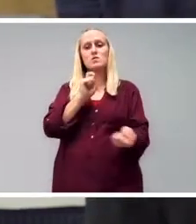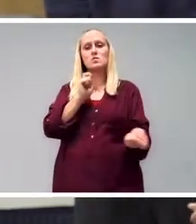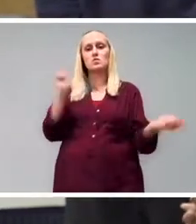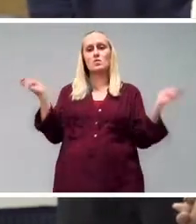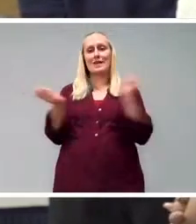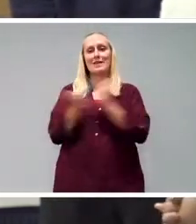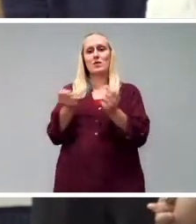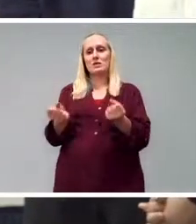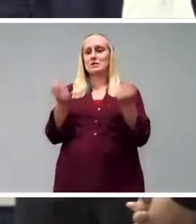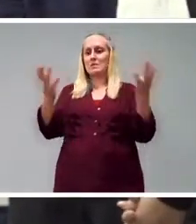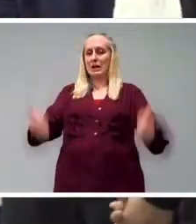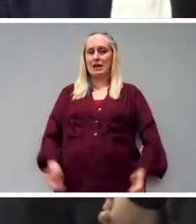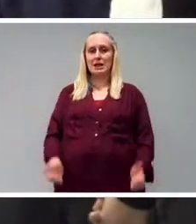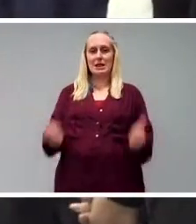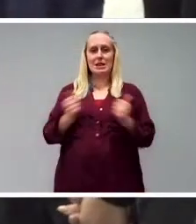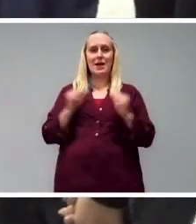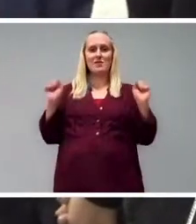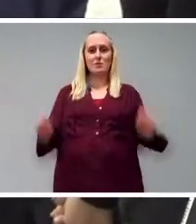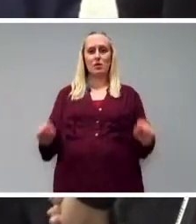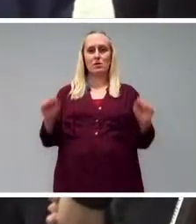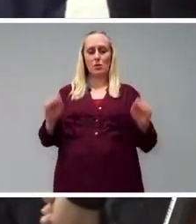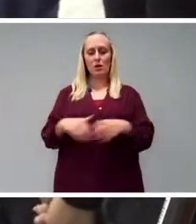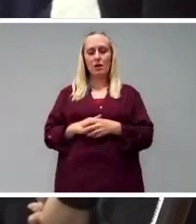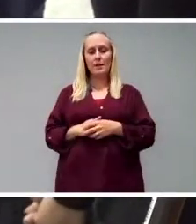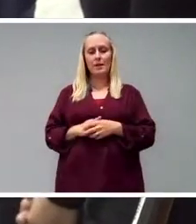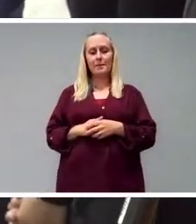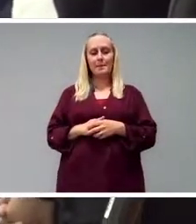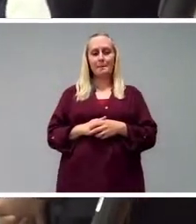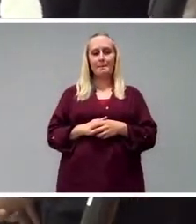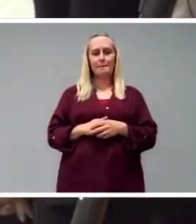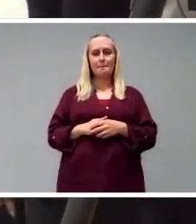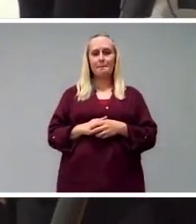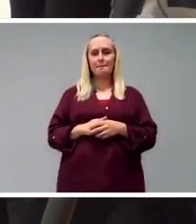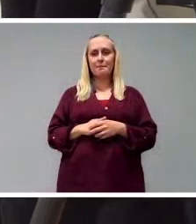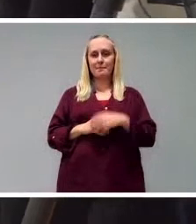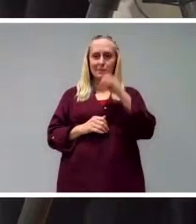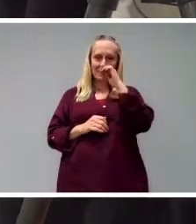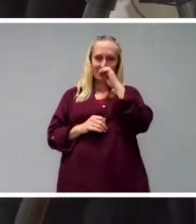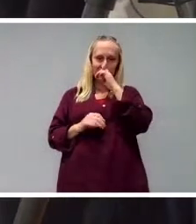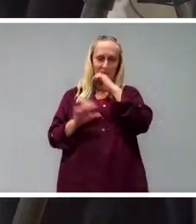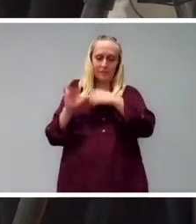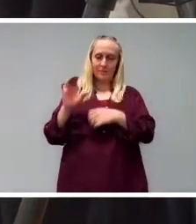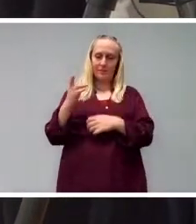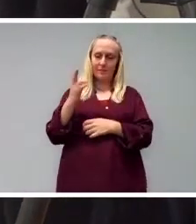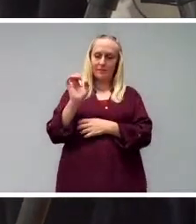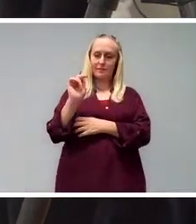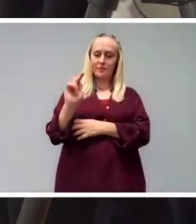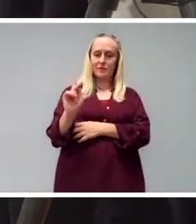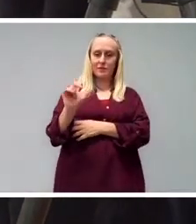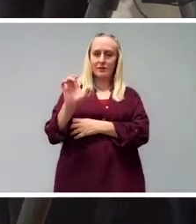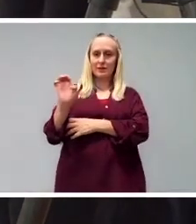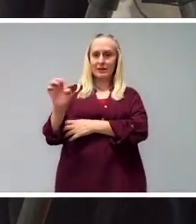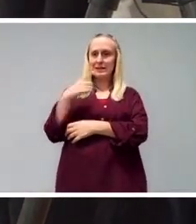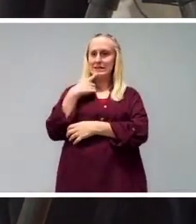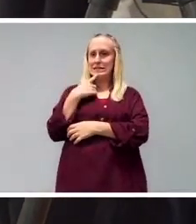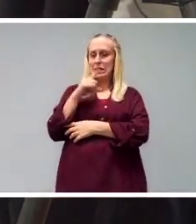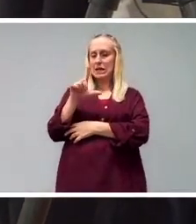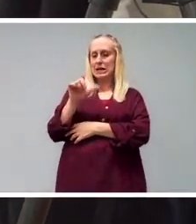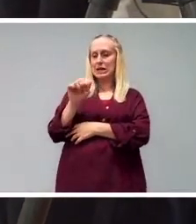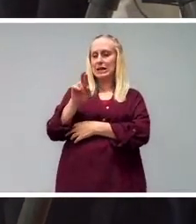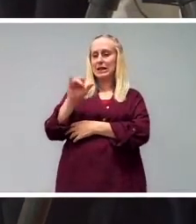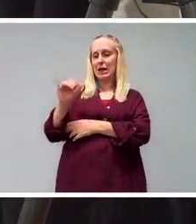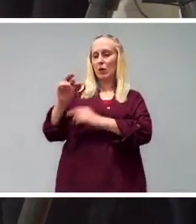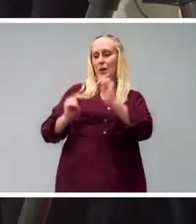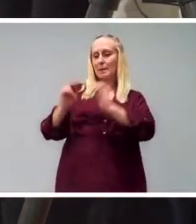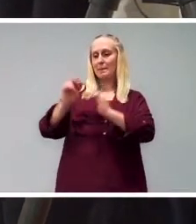lives as we possibly can. Chuck Lee always said, Larry built CTEC because he wanted to